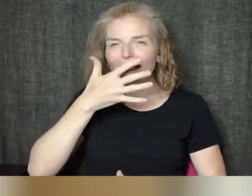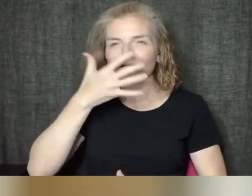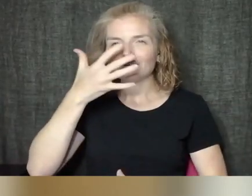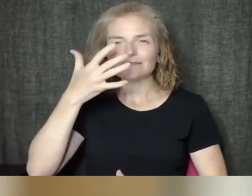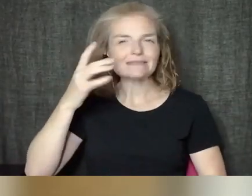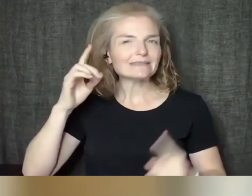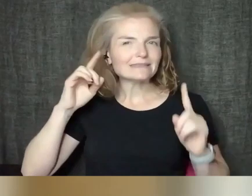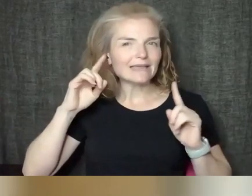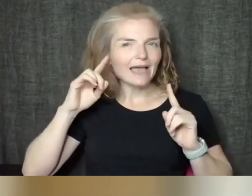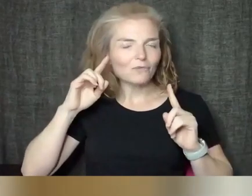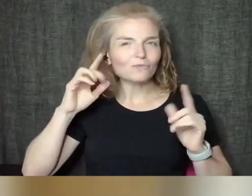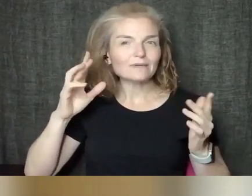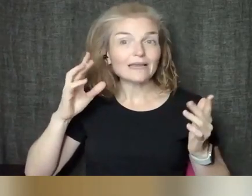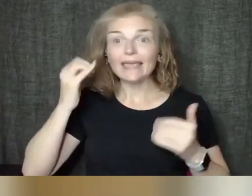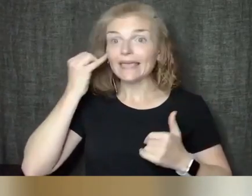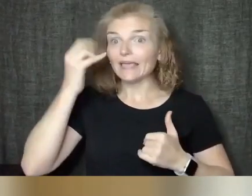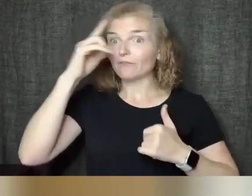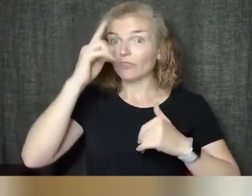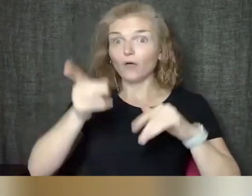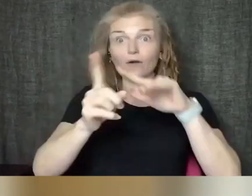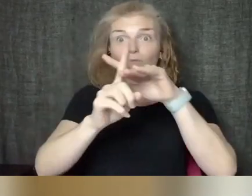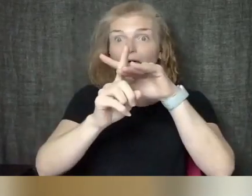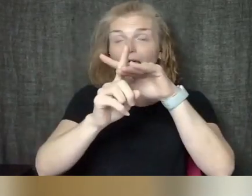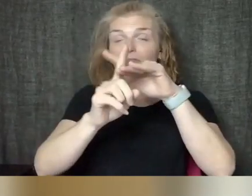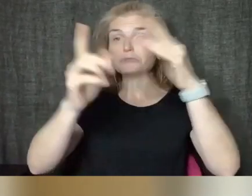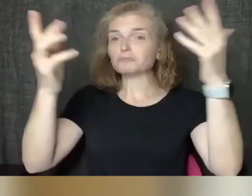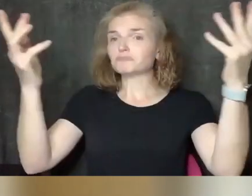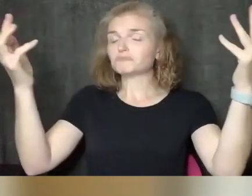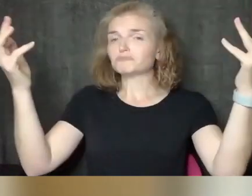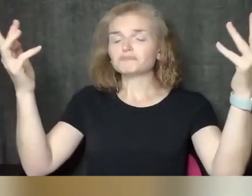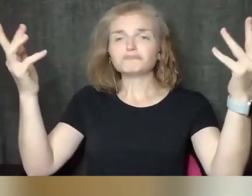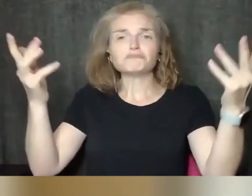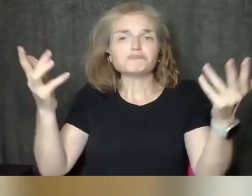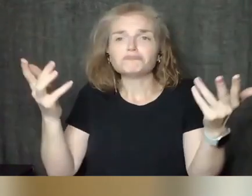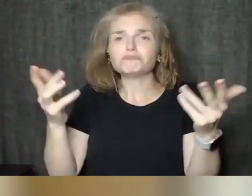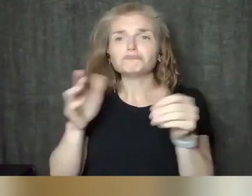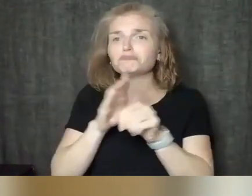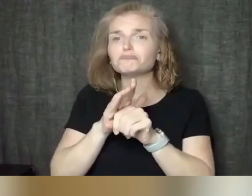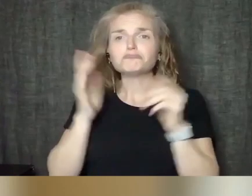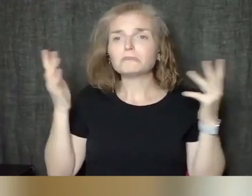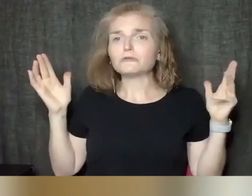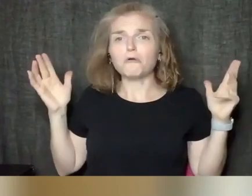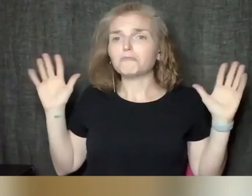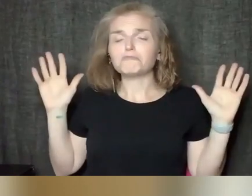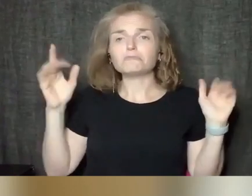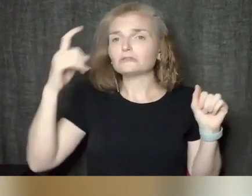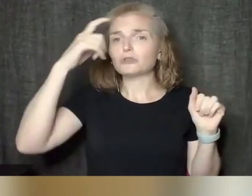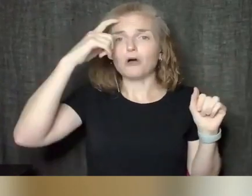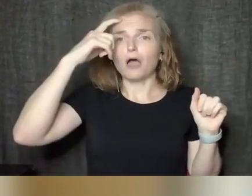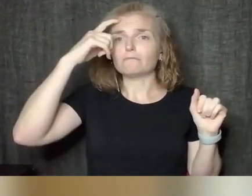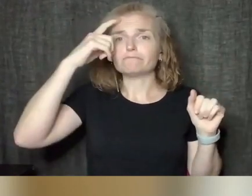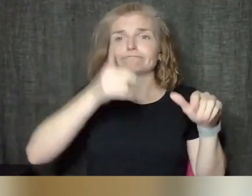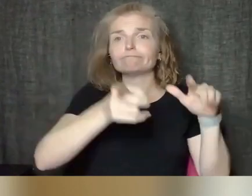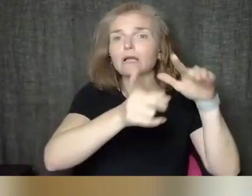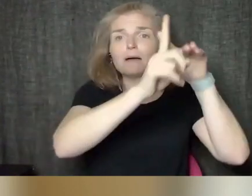If a thought arises, it arises simply as empty phenomenon, just fades away. No proliferation,